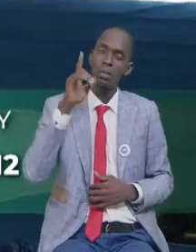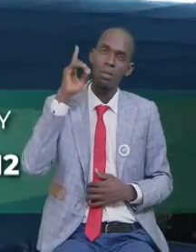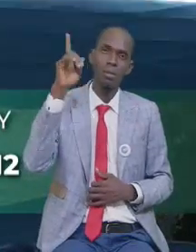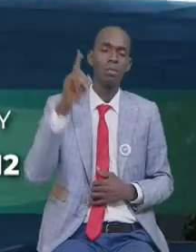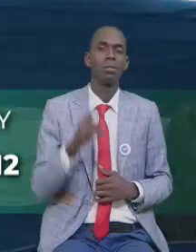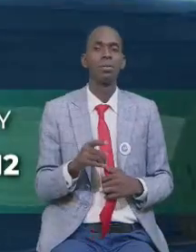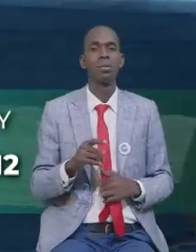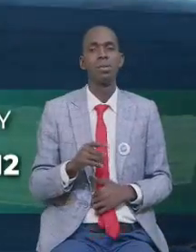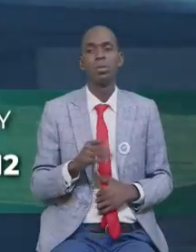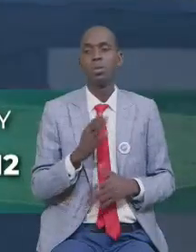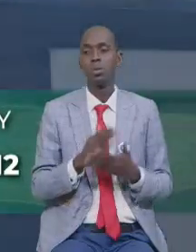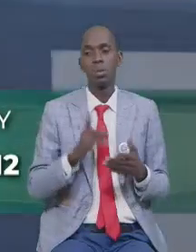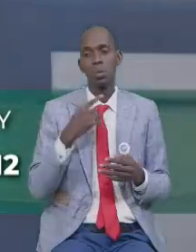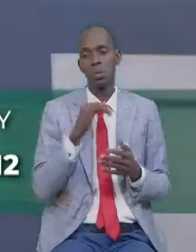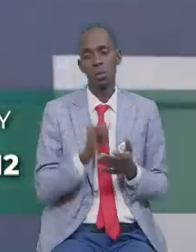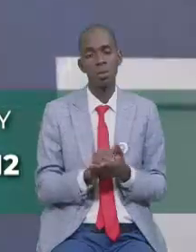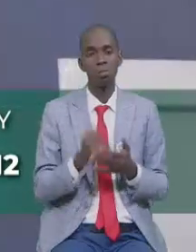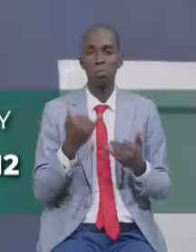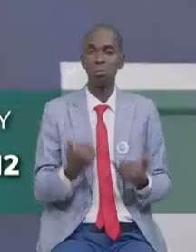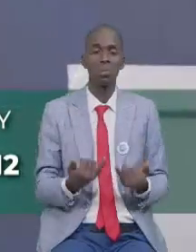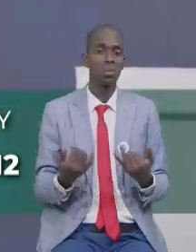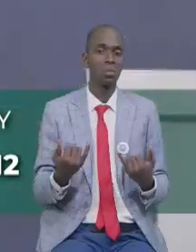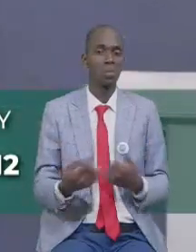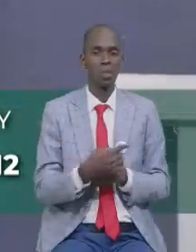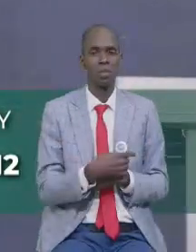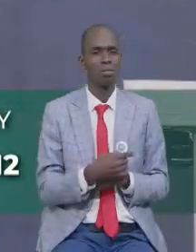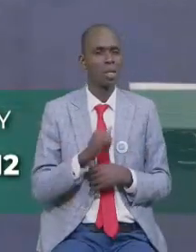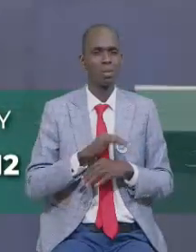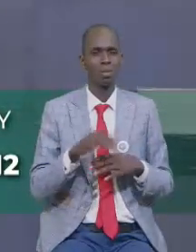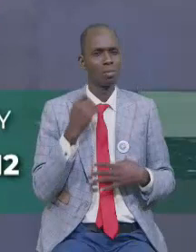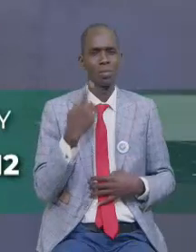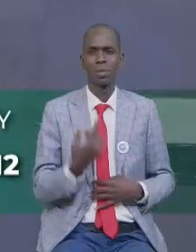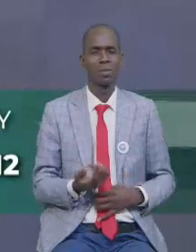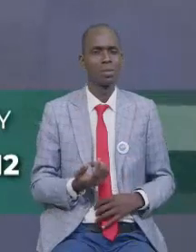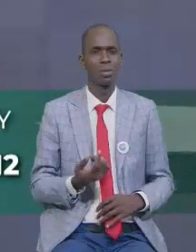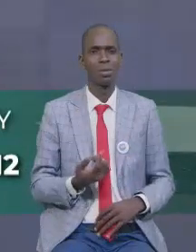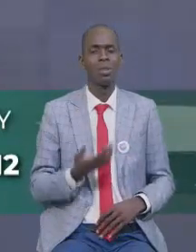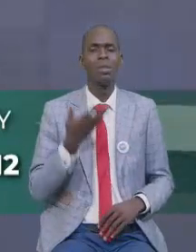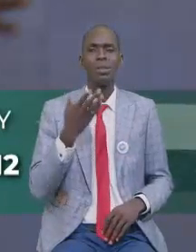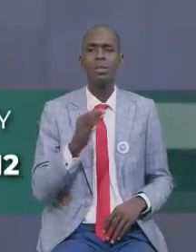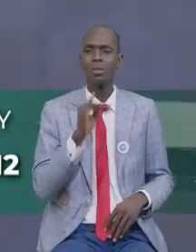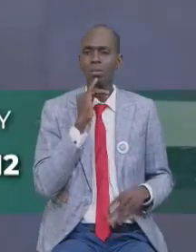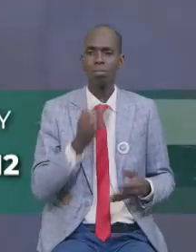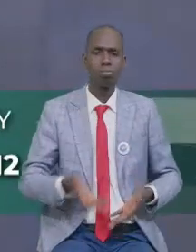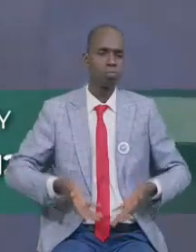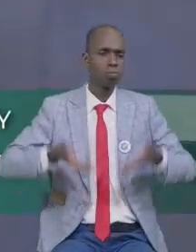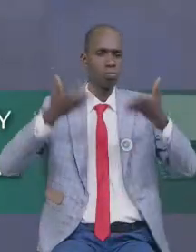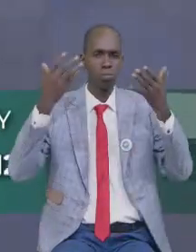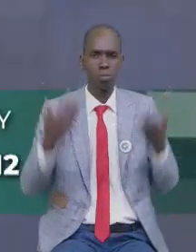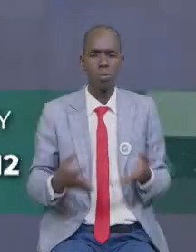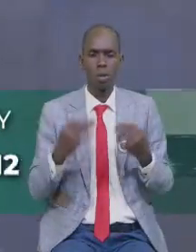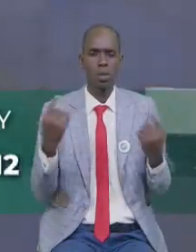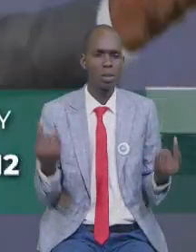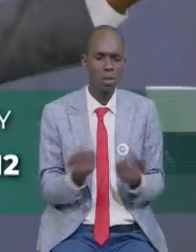said today is, I don't understand. There's a load of things packed for